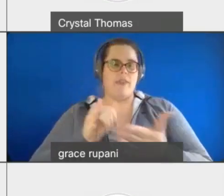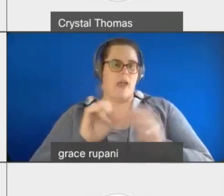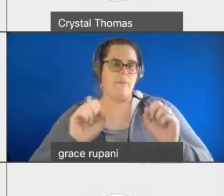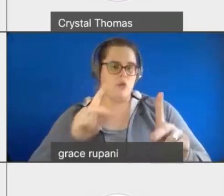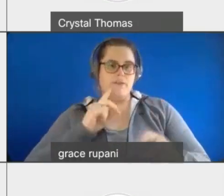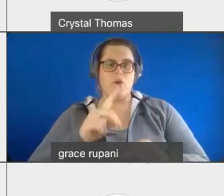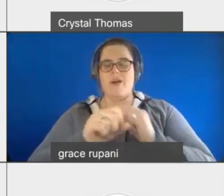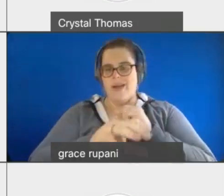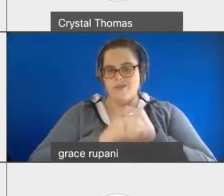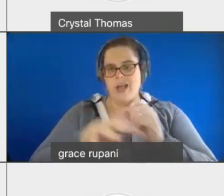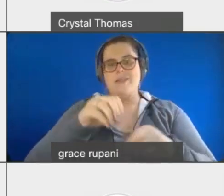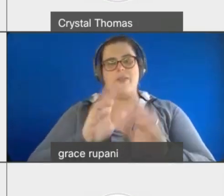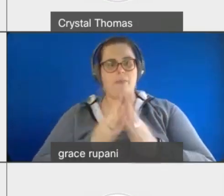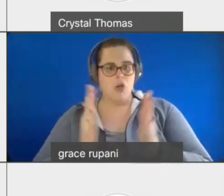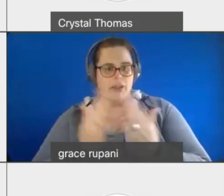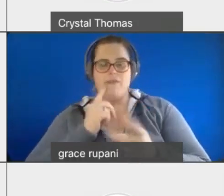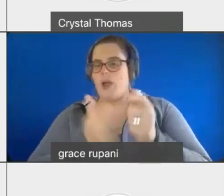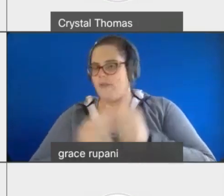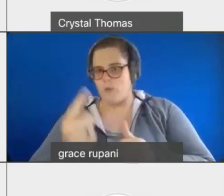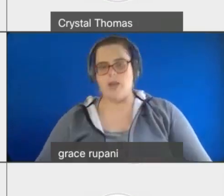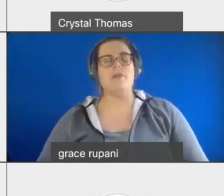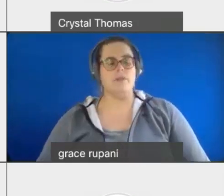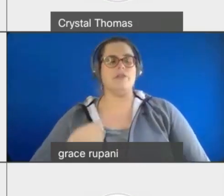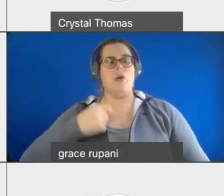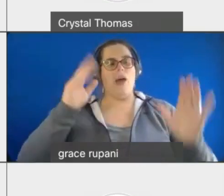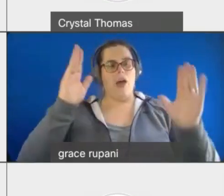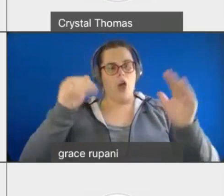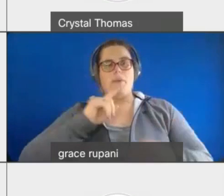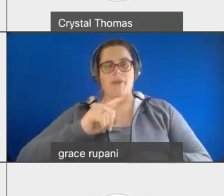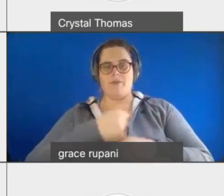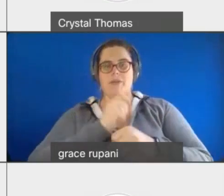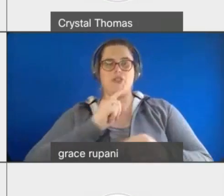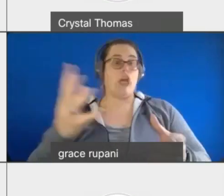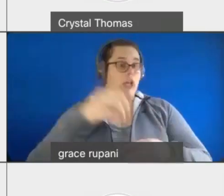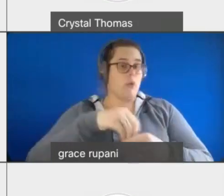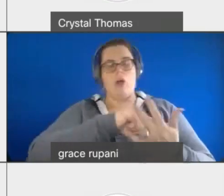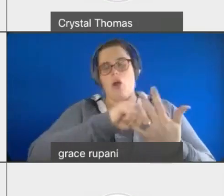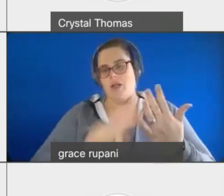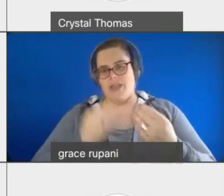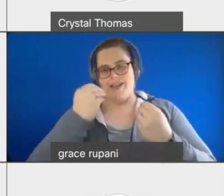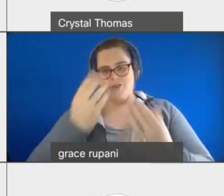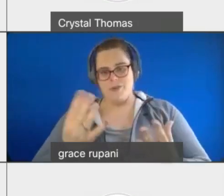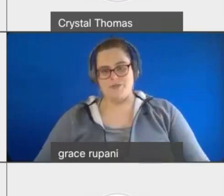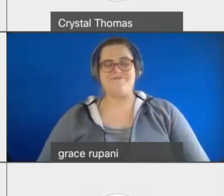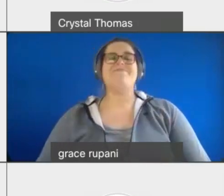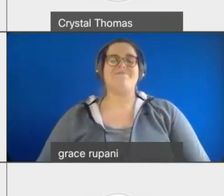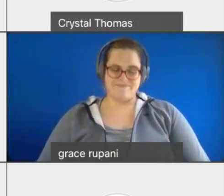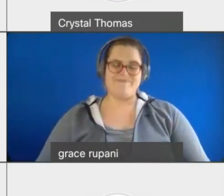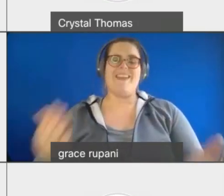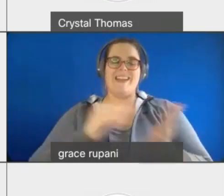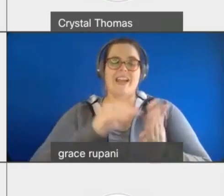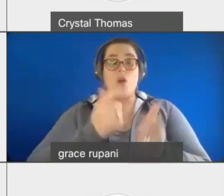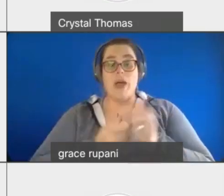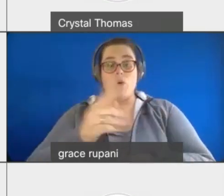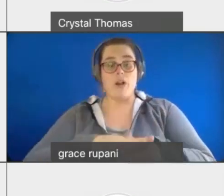in the booklet. Okay. And so I hope that you really just include all that information. Again, to everyone who's on the call, thank you for joining,